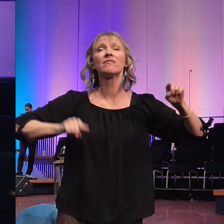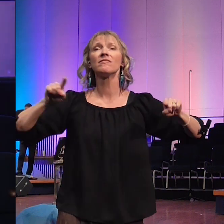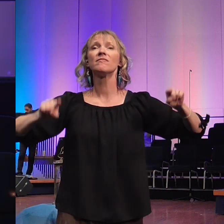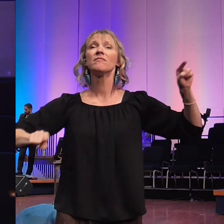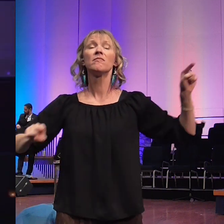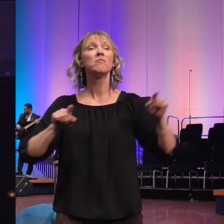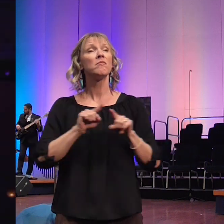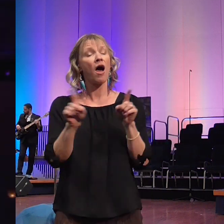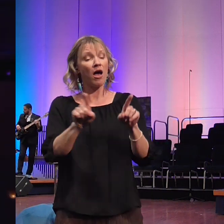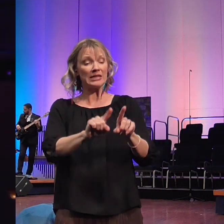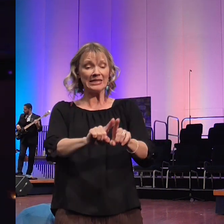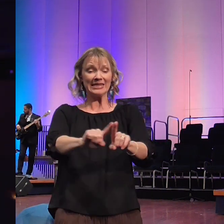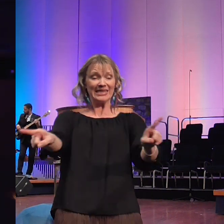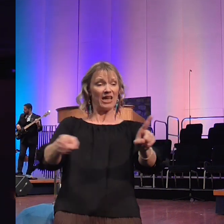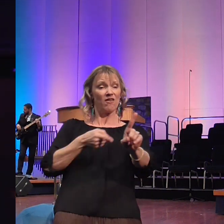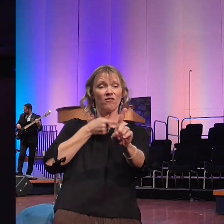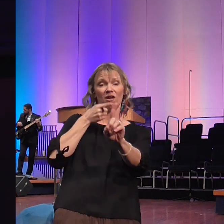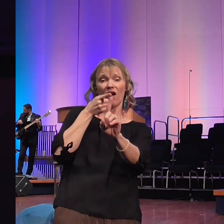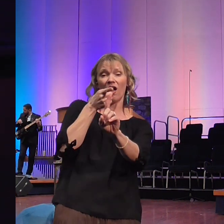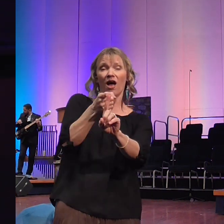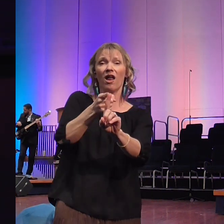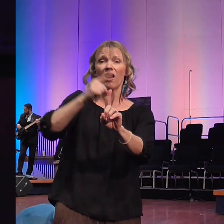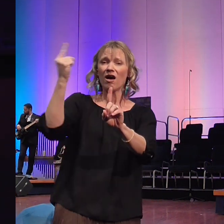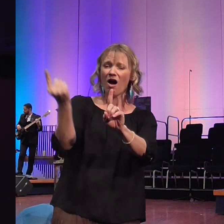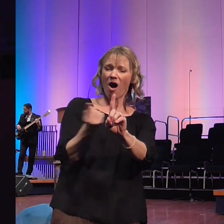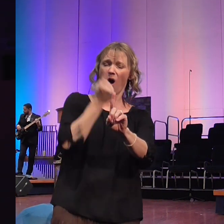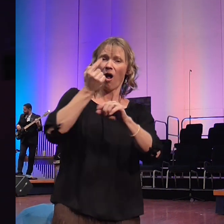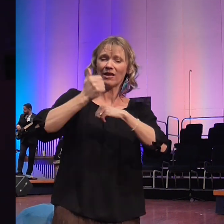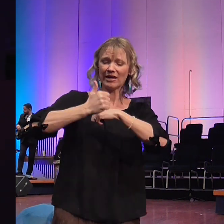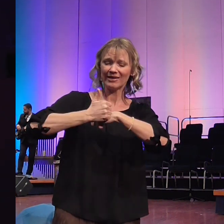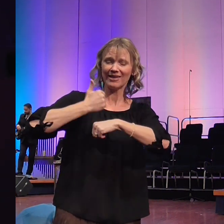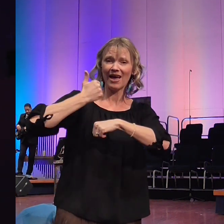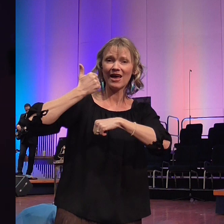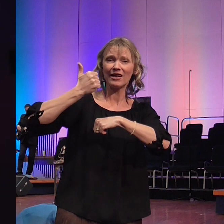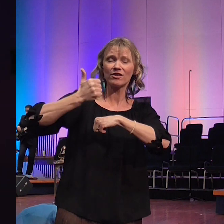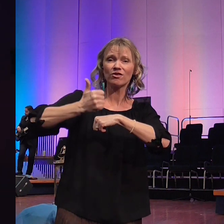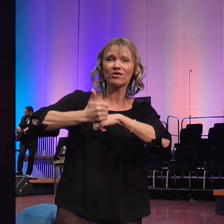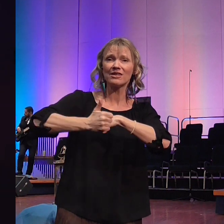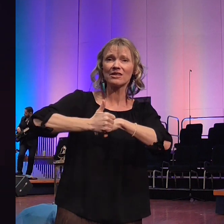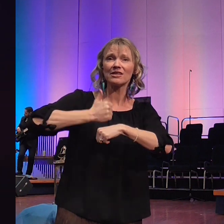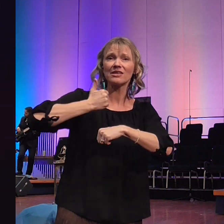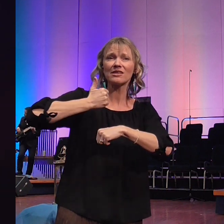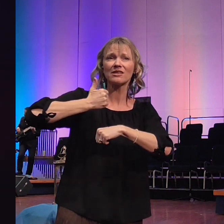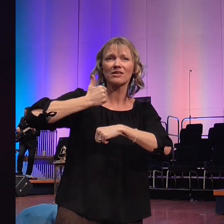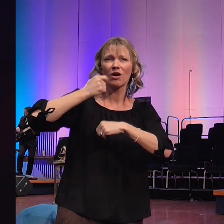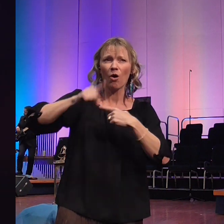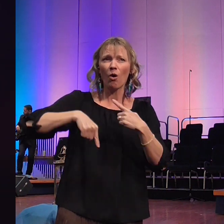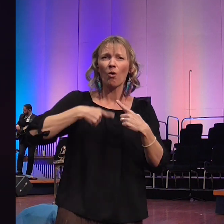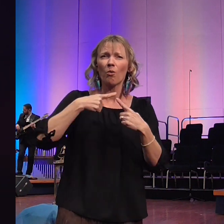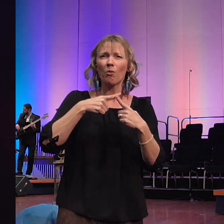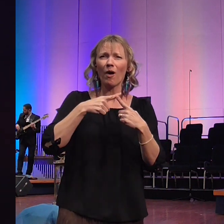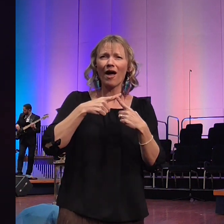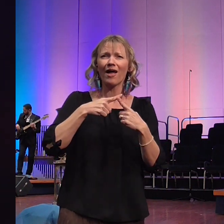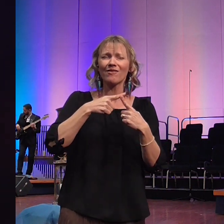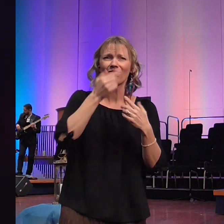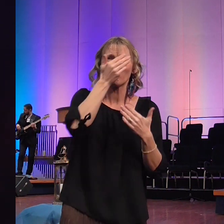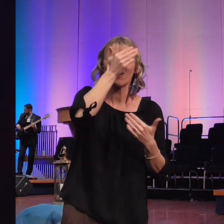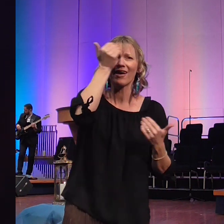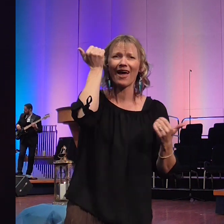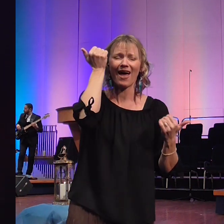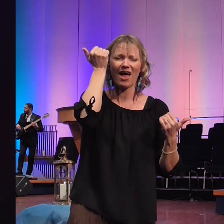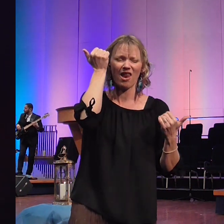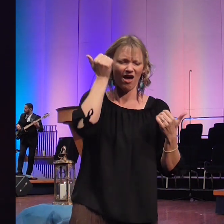But different is only dangerous when we forget that in our